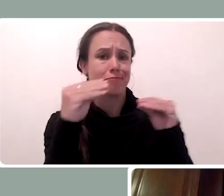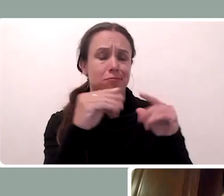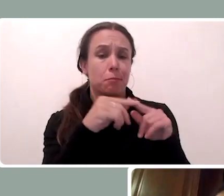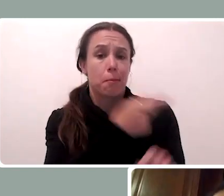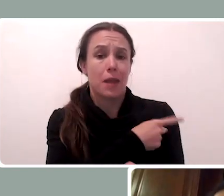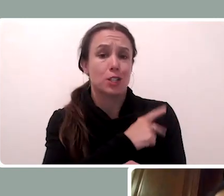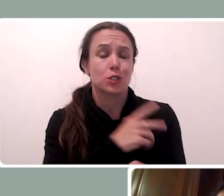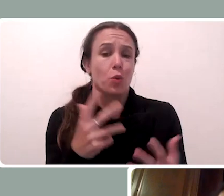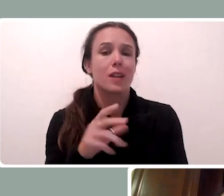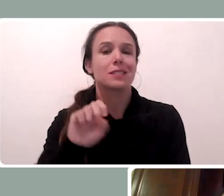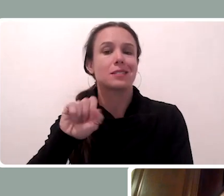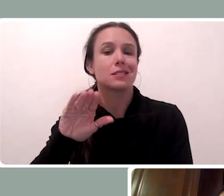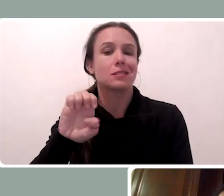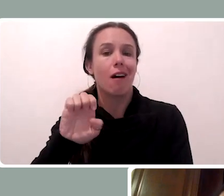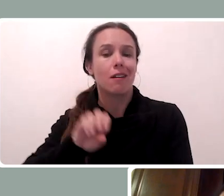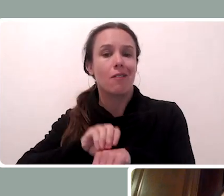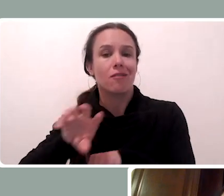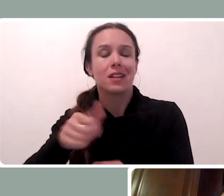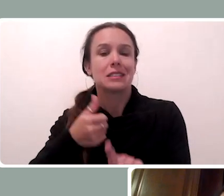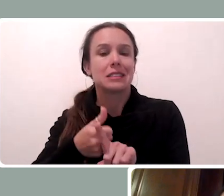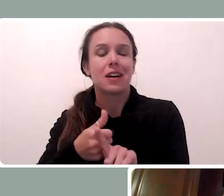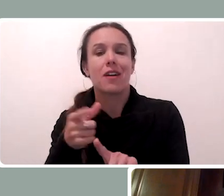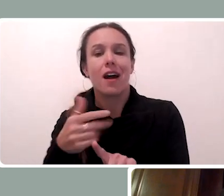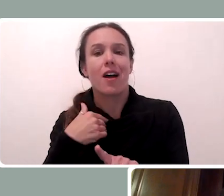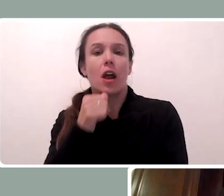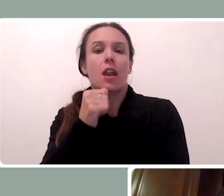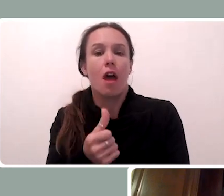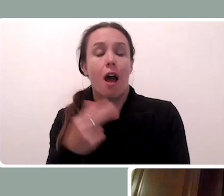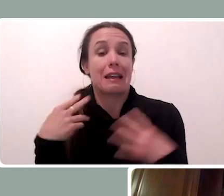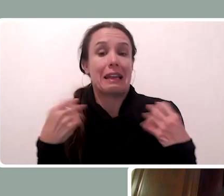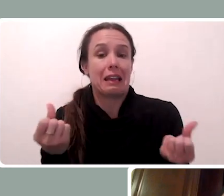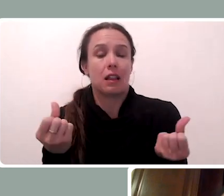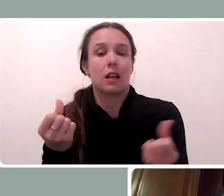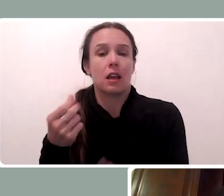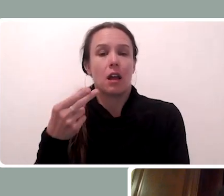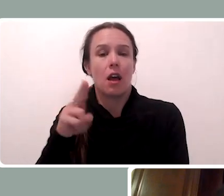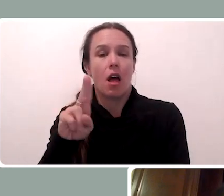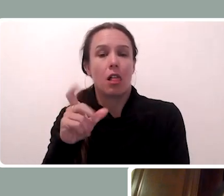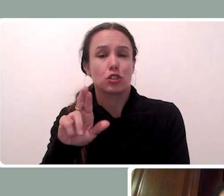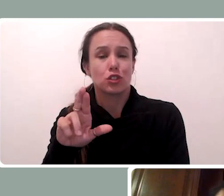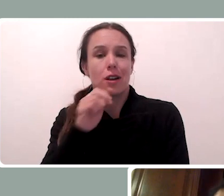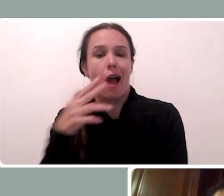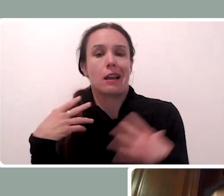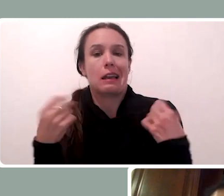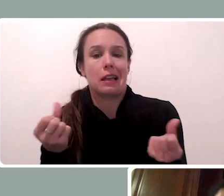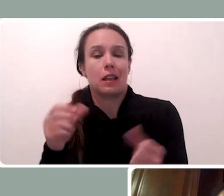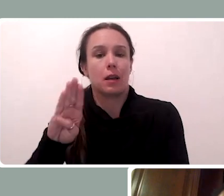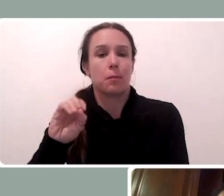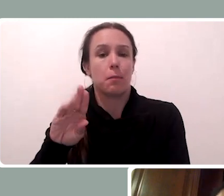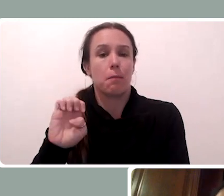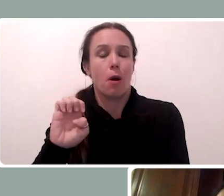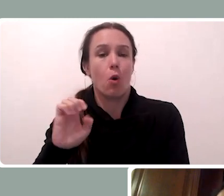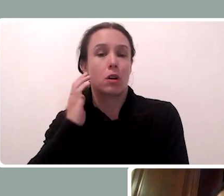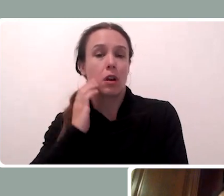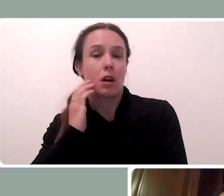a side effect where you have non-healing ulcers or non-healing bone areas in the jaw. And typically it